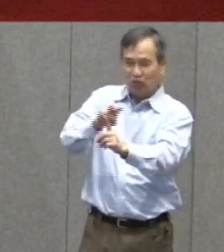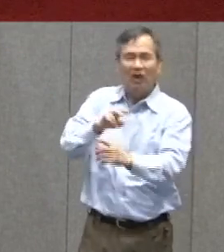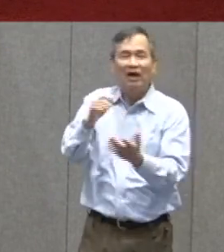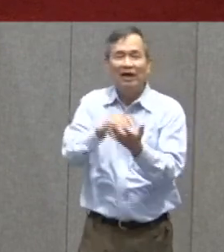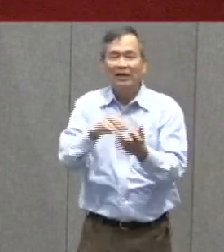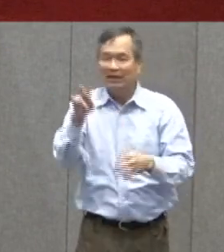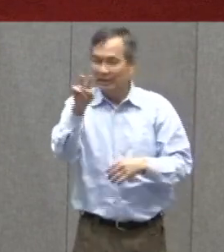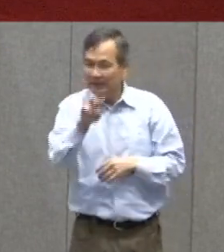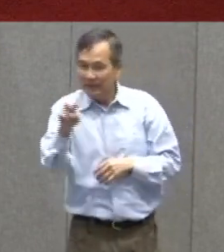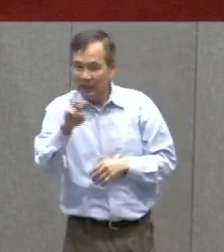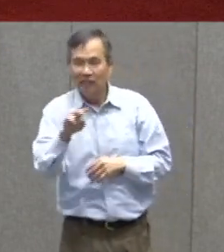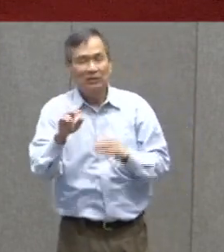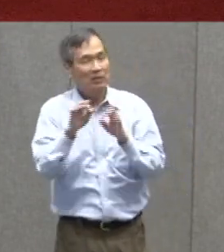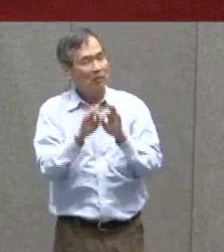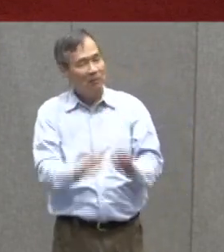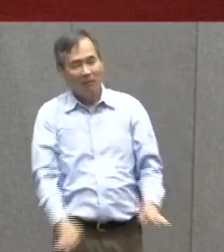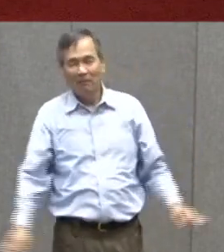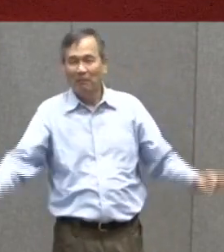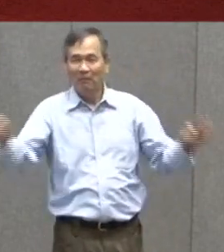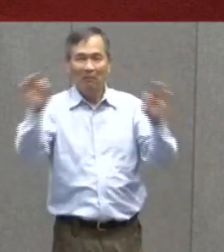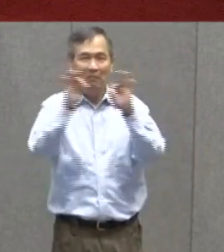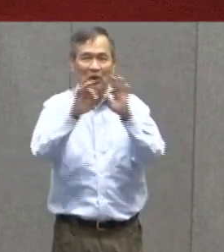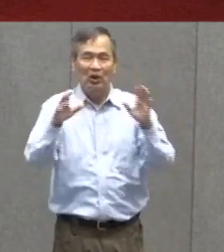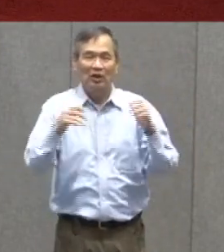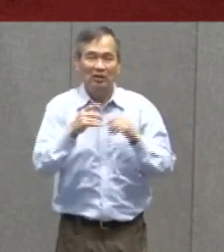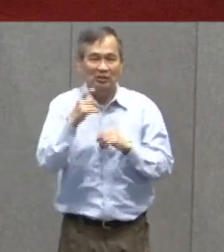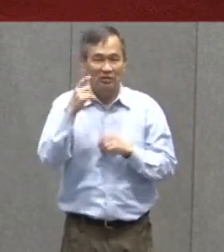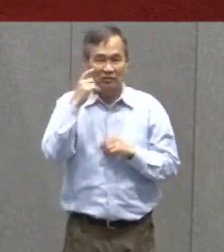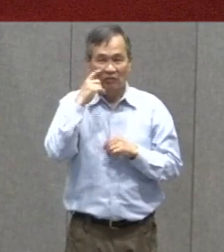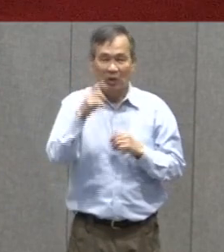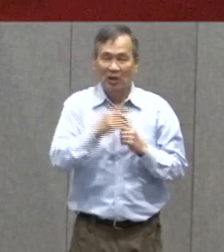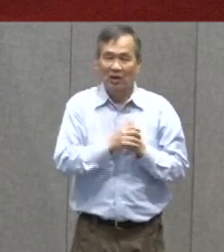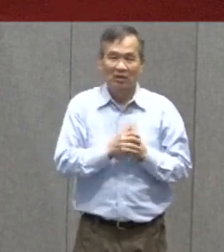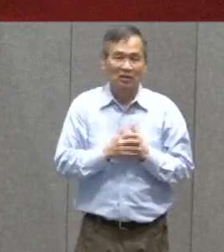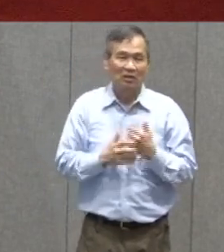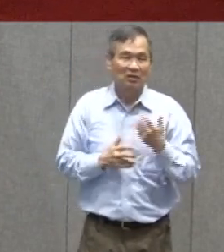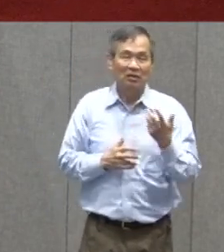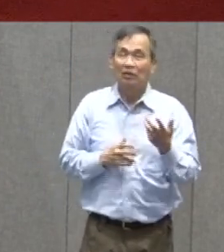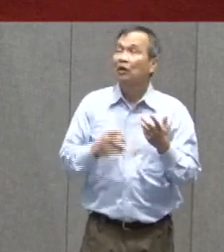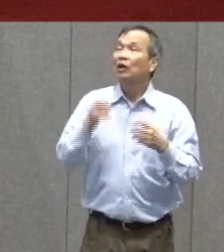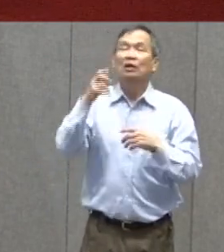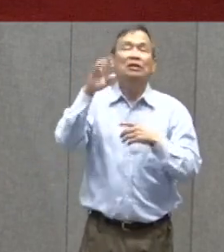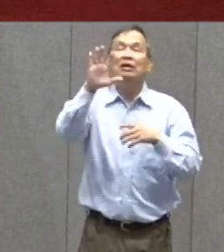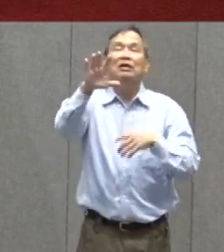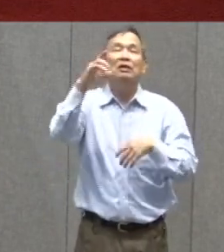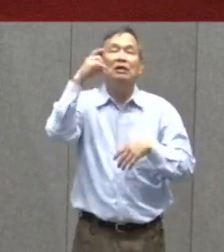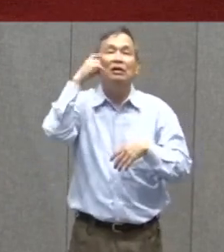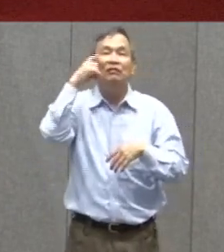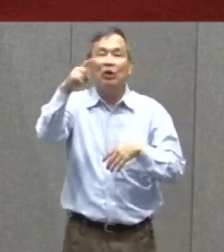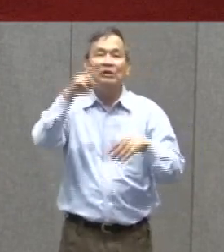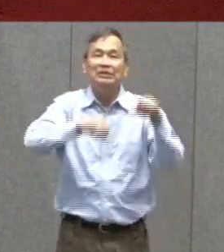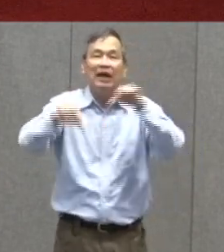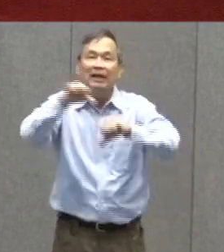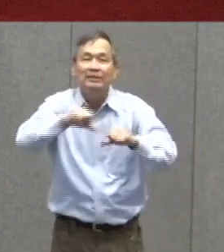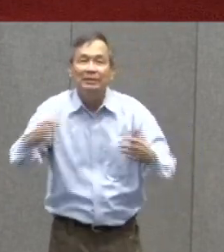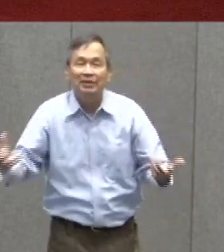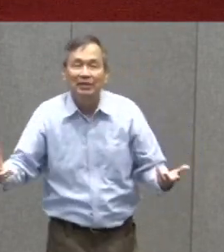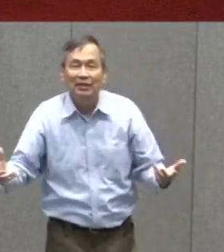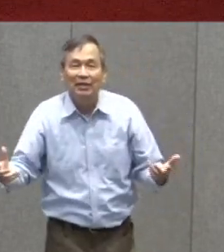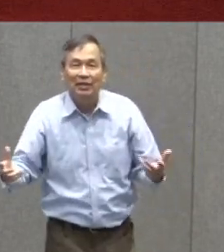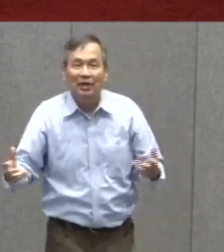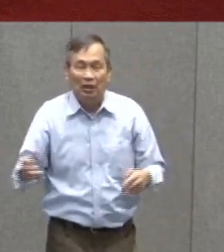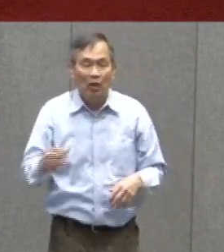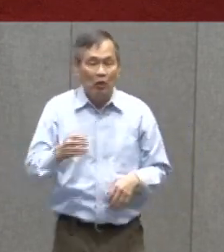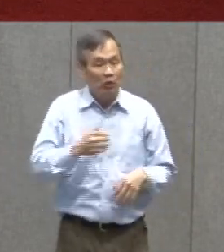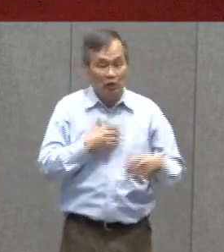are very key to science, for example. When you're observing in science, you have